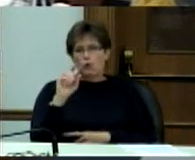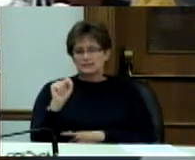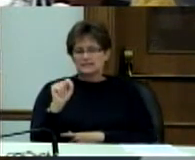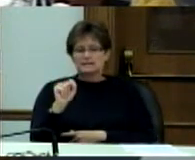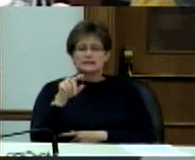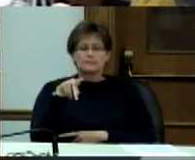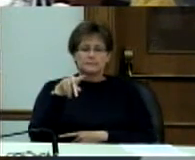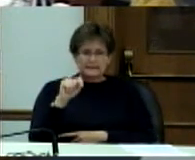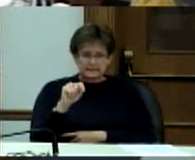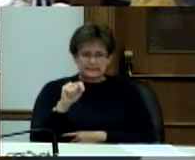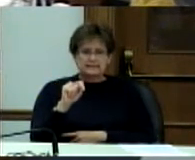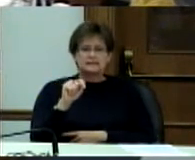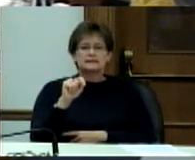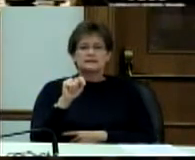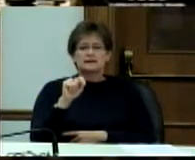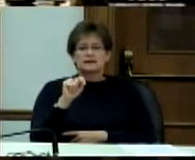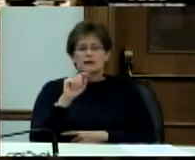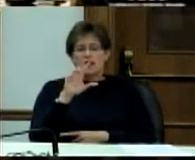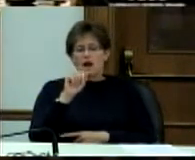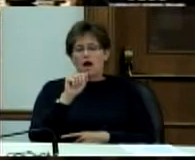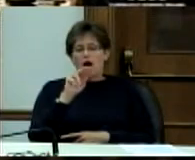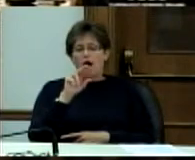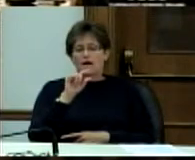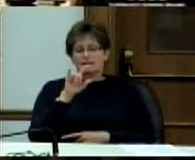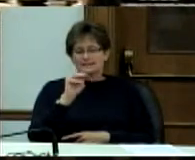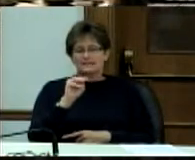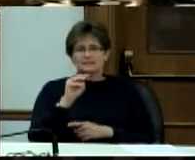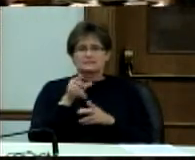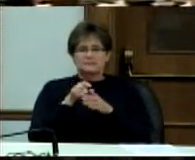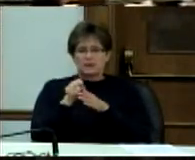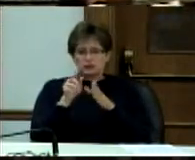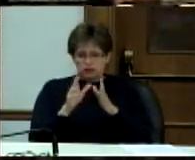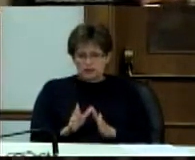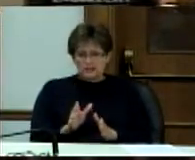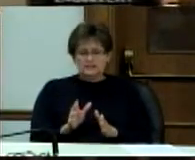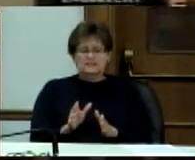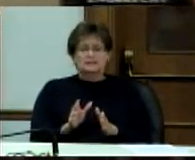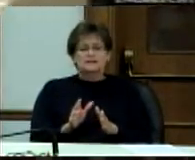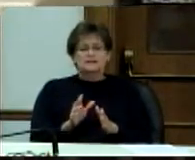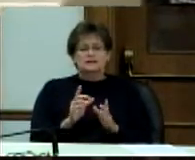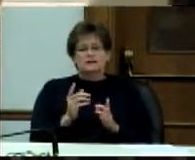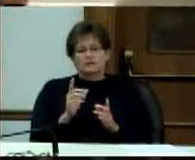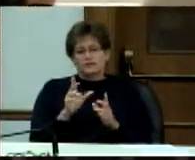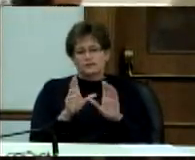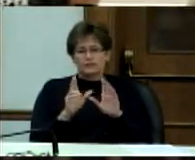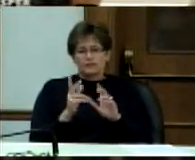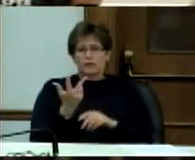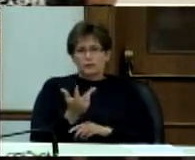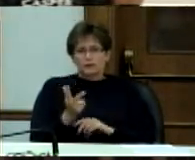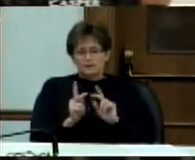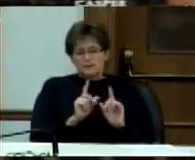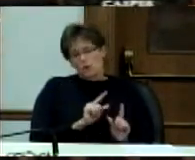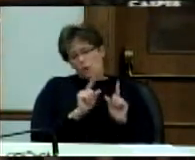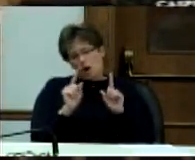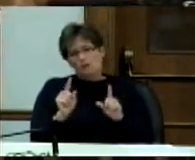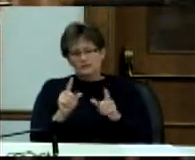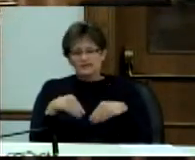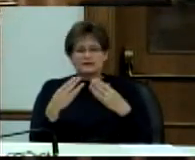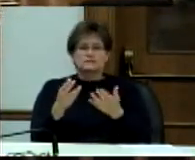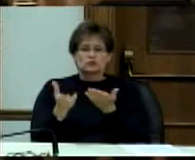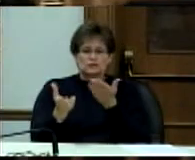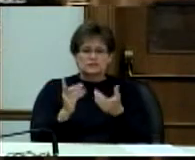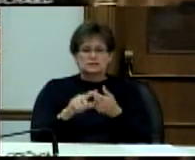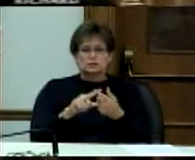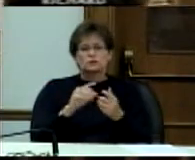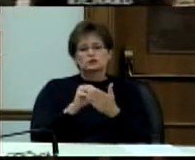occupational therapist, our physical therapist, and our autism specialist consultant. They go out to Nerstrand to service these students